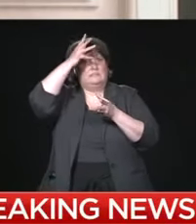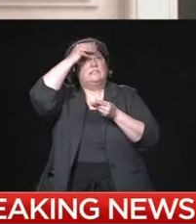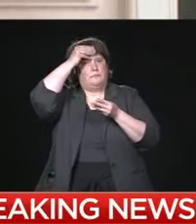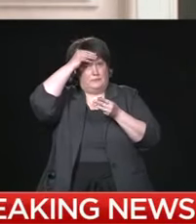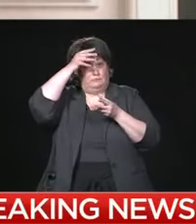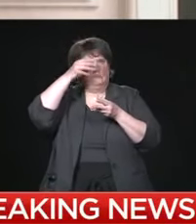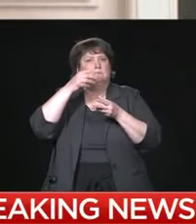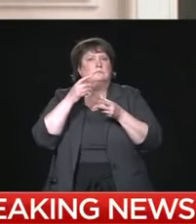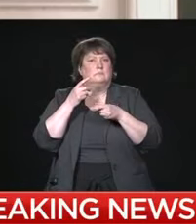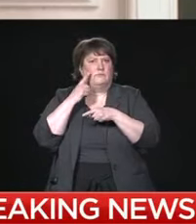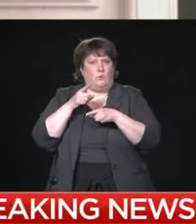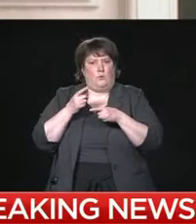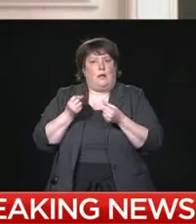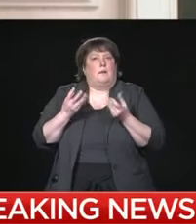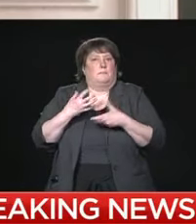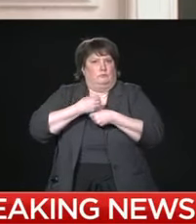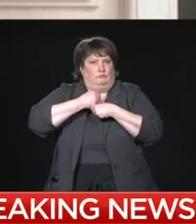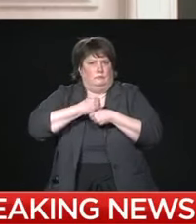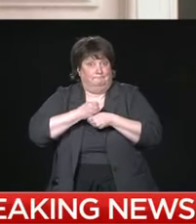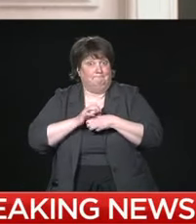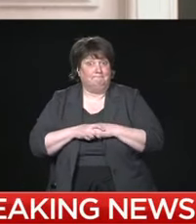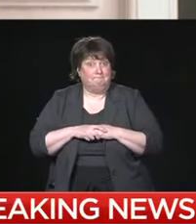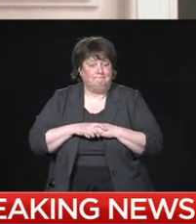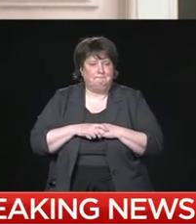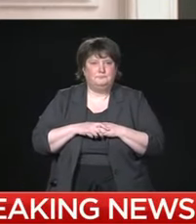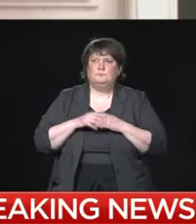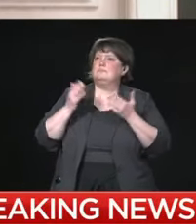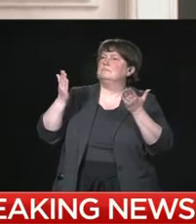the procurement. Last question, moderator.